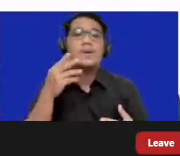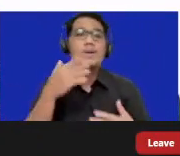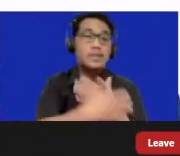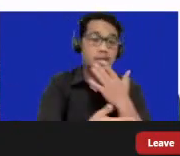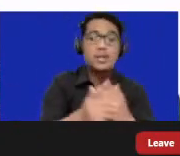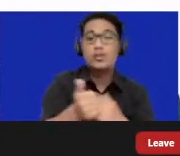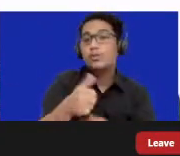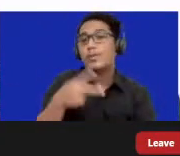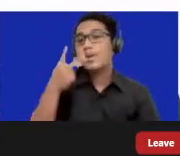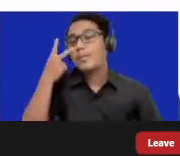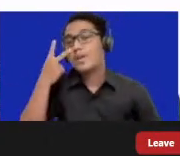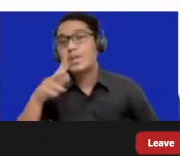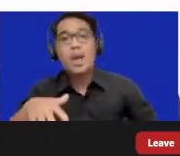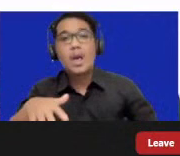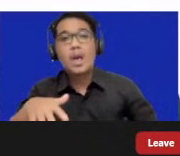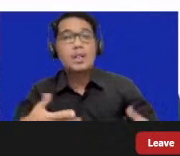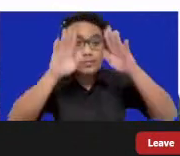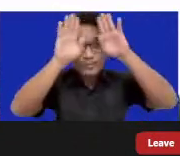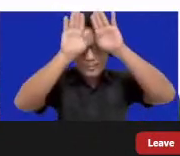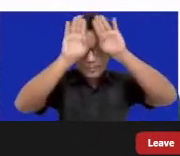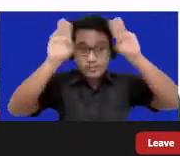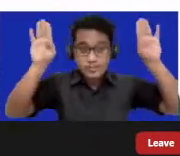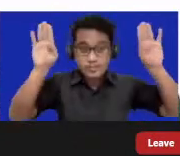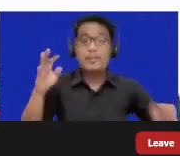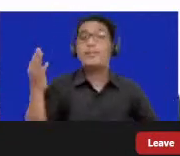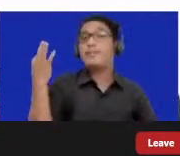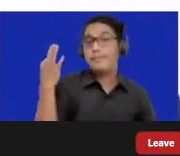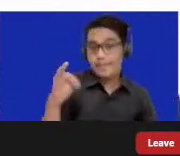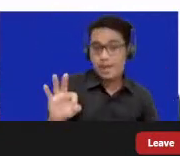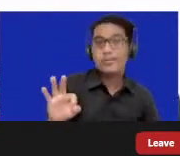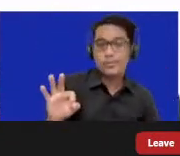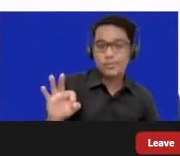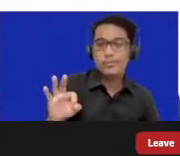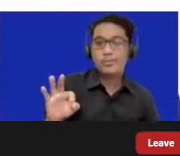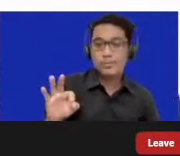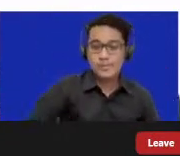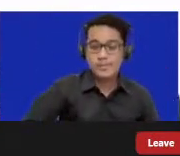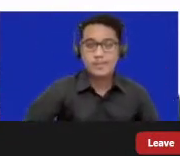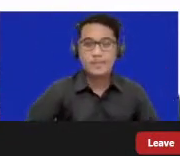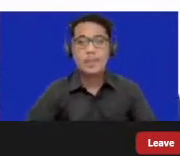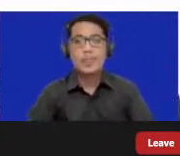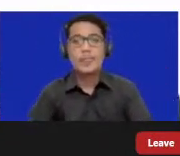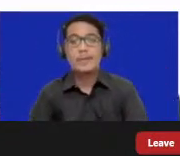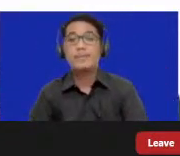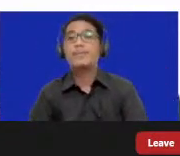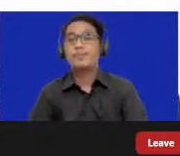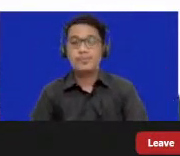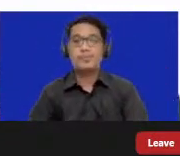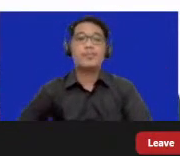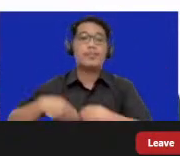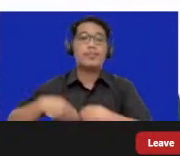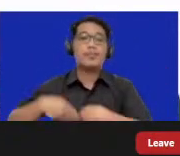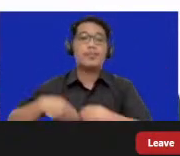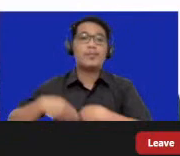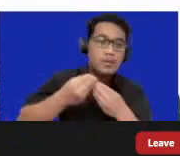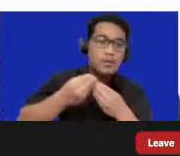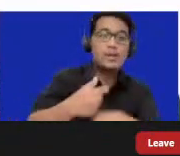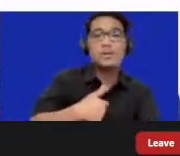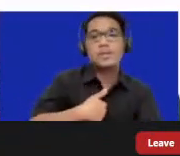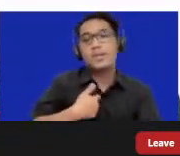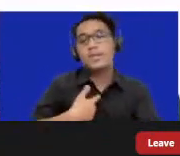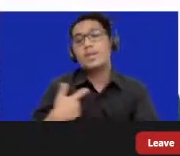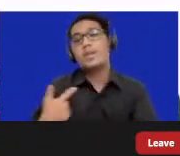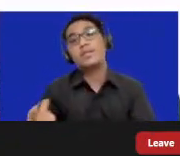yet. So this is my offer, that we would try to